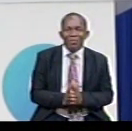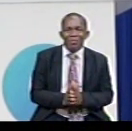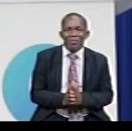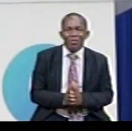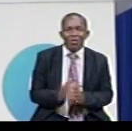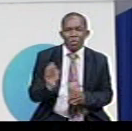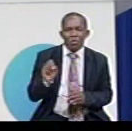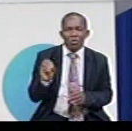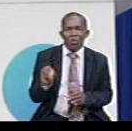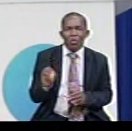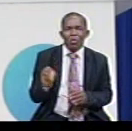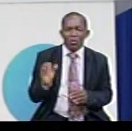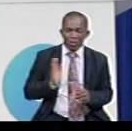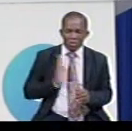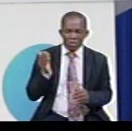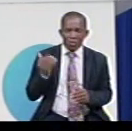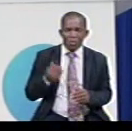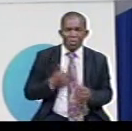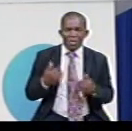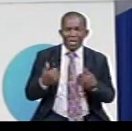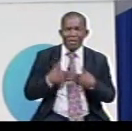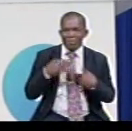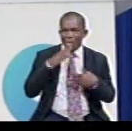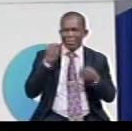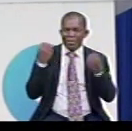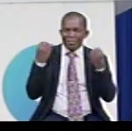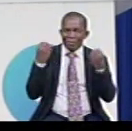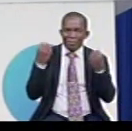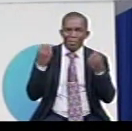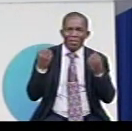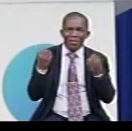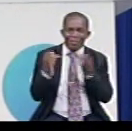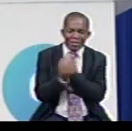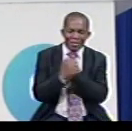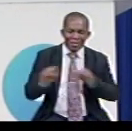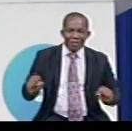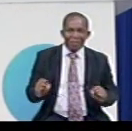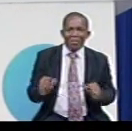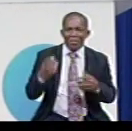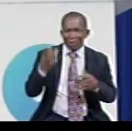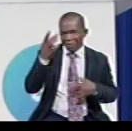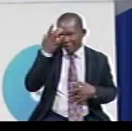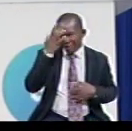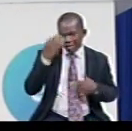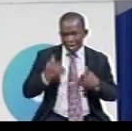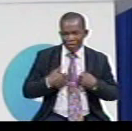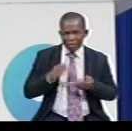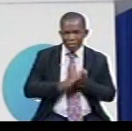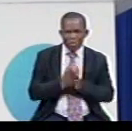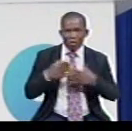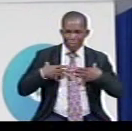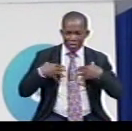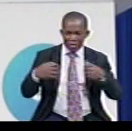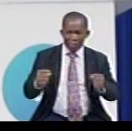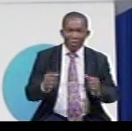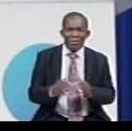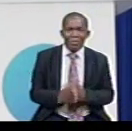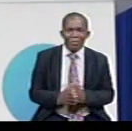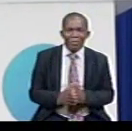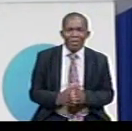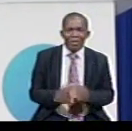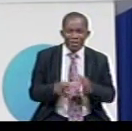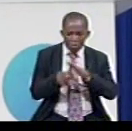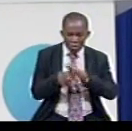Souls have been saved. The sick have been healed. The oppressed have